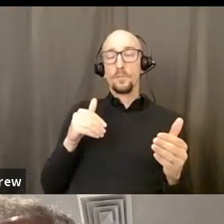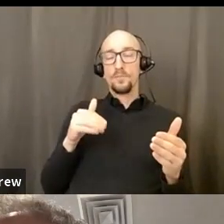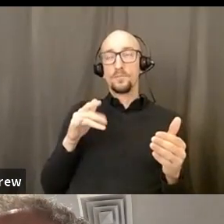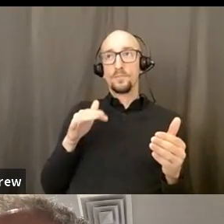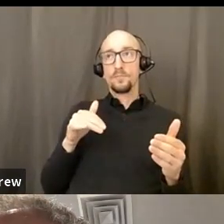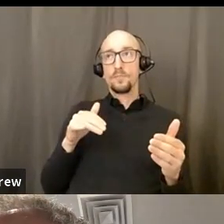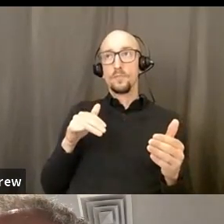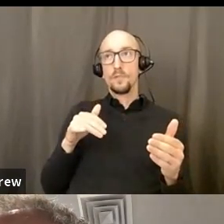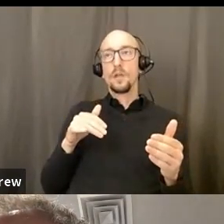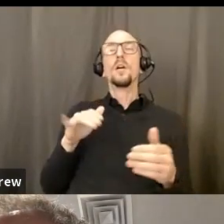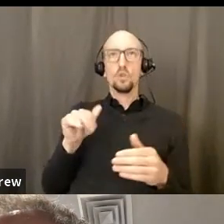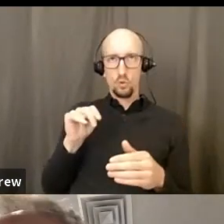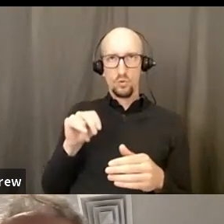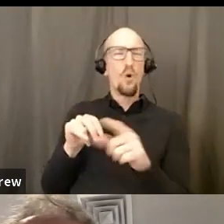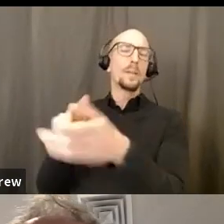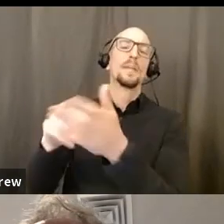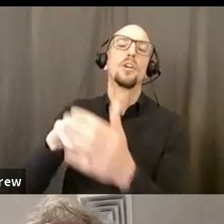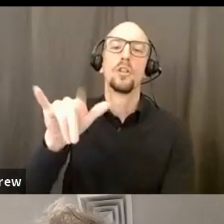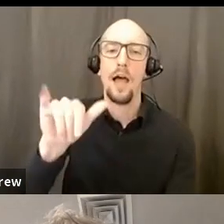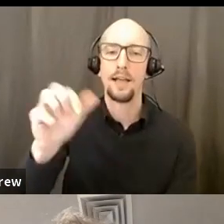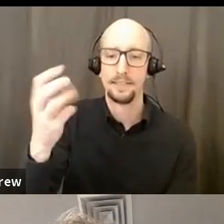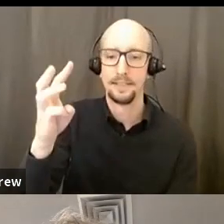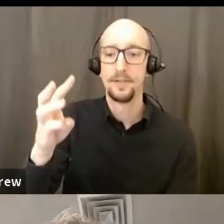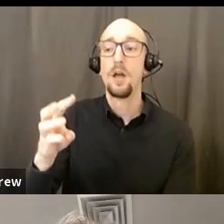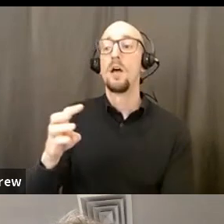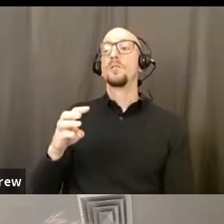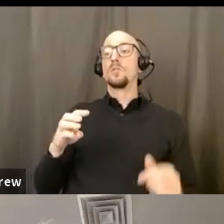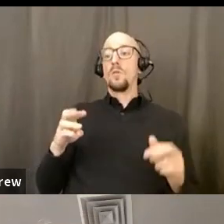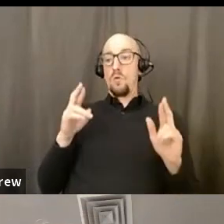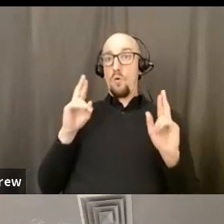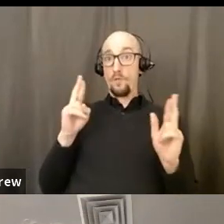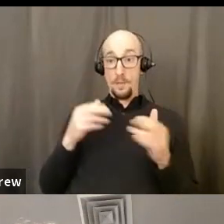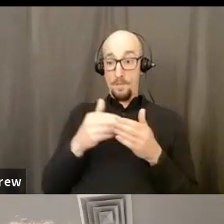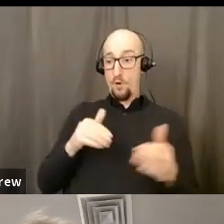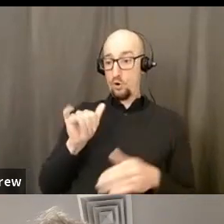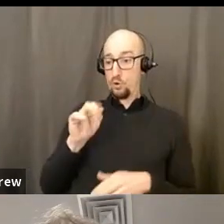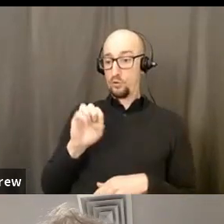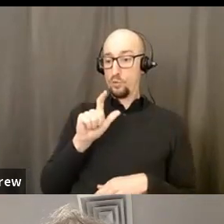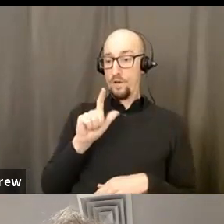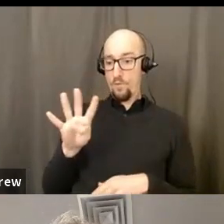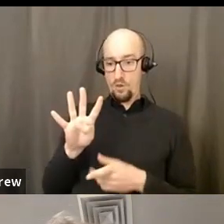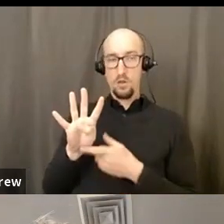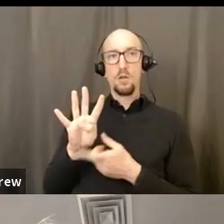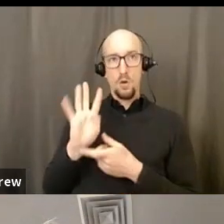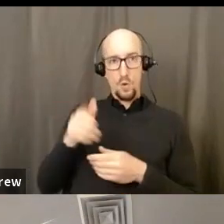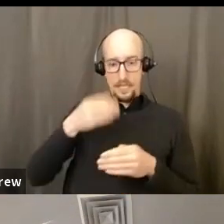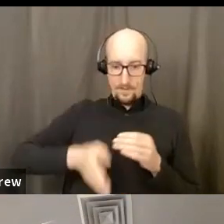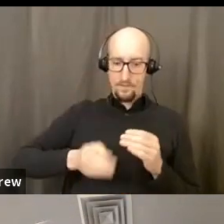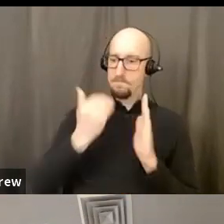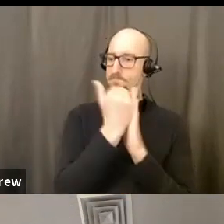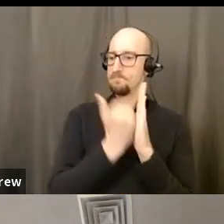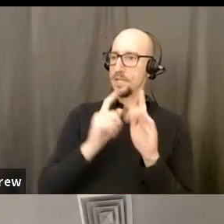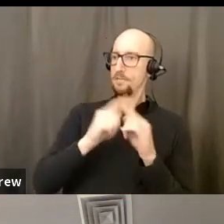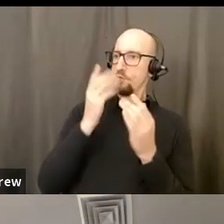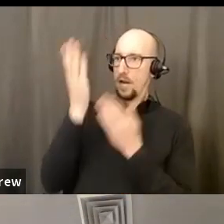sessions, to come up with a set of recommendations that we either have reached by